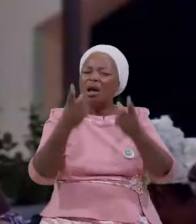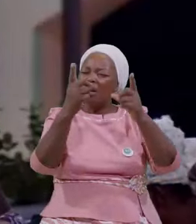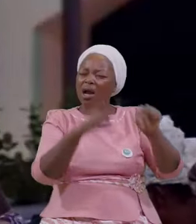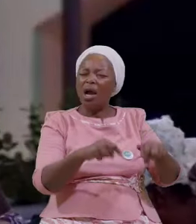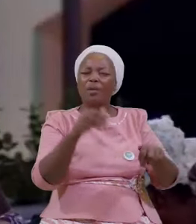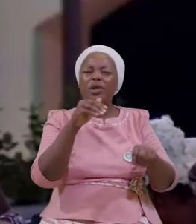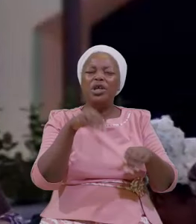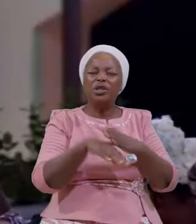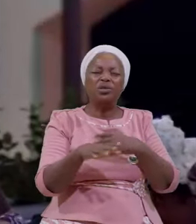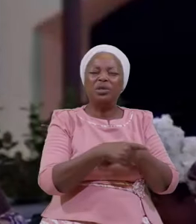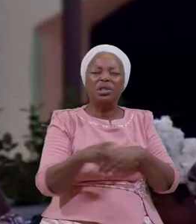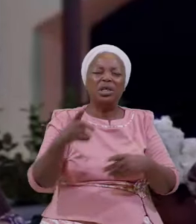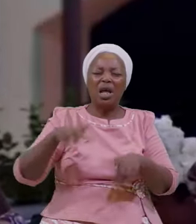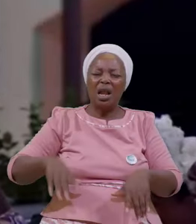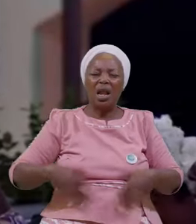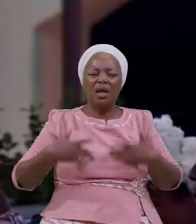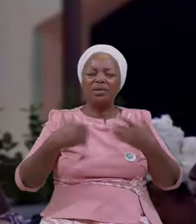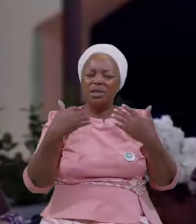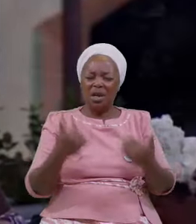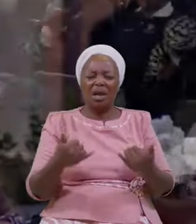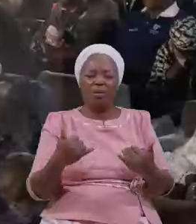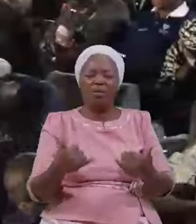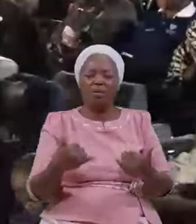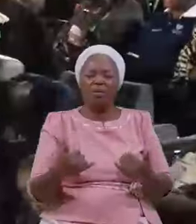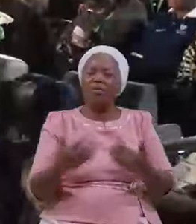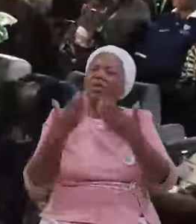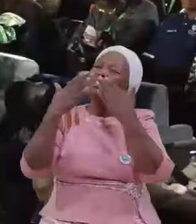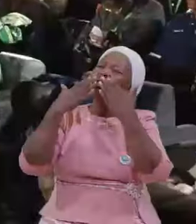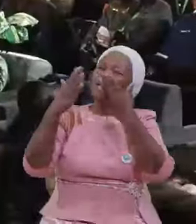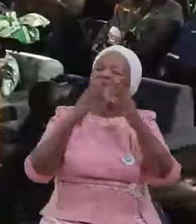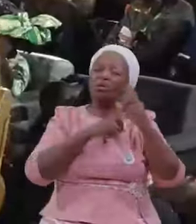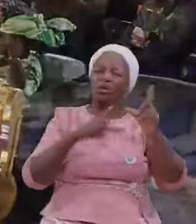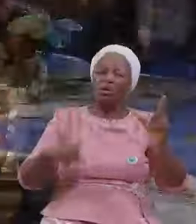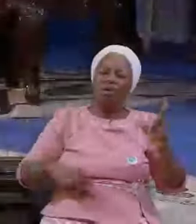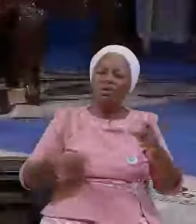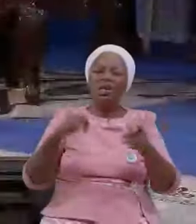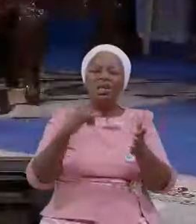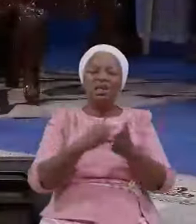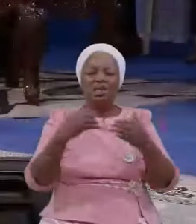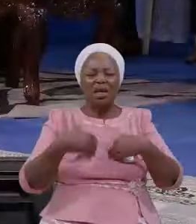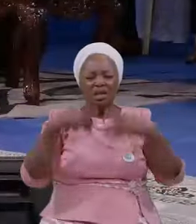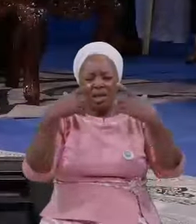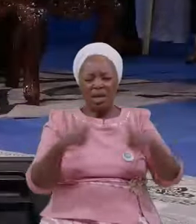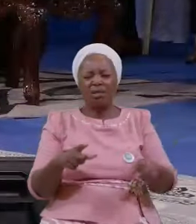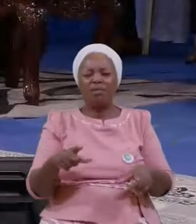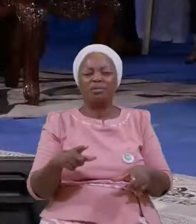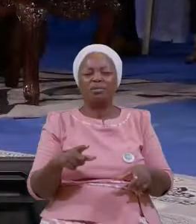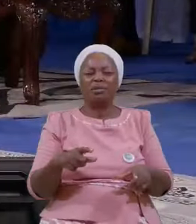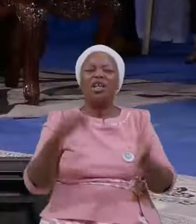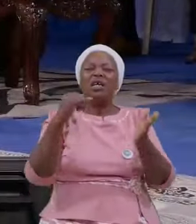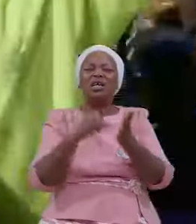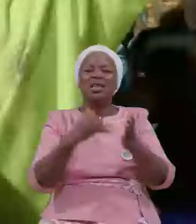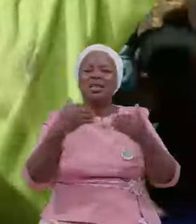lives right now. Thank you, Lord. It is done. It is